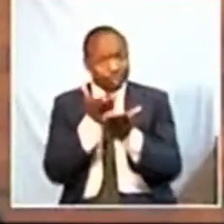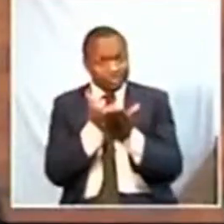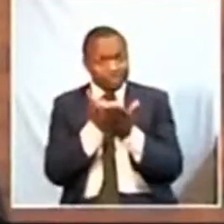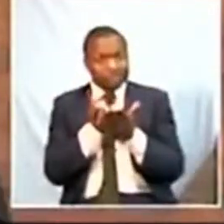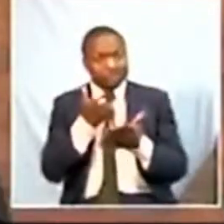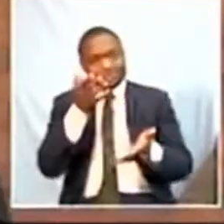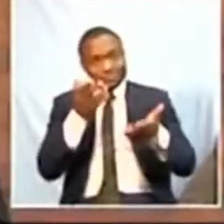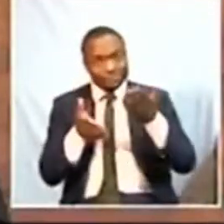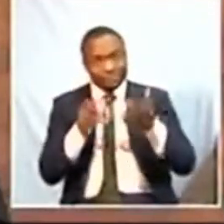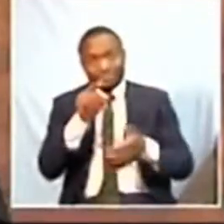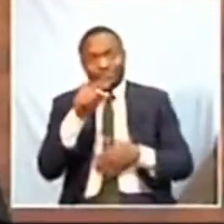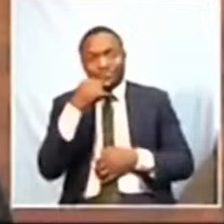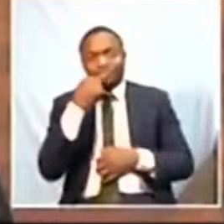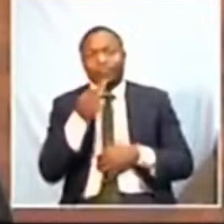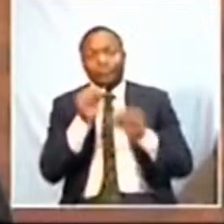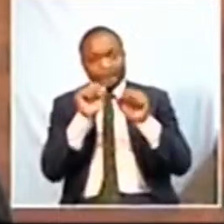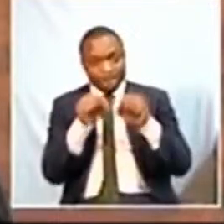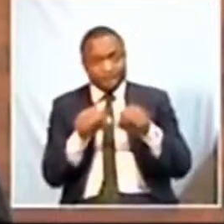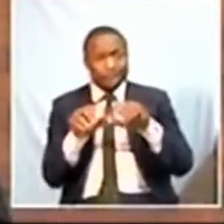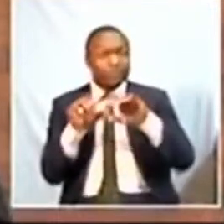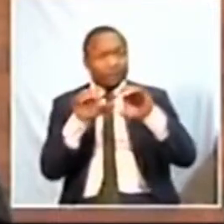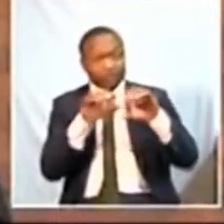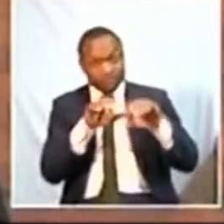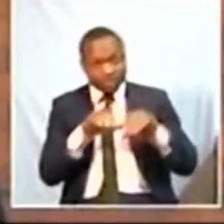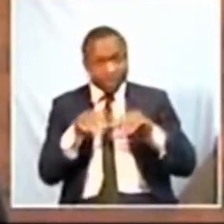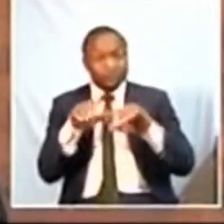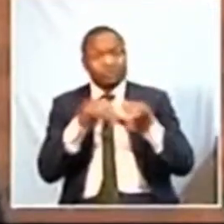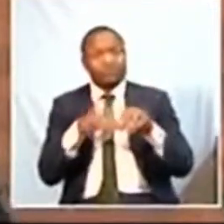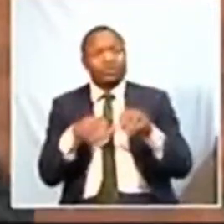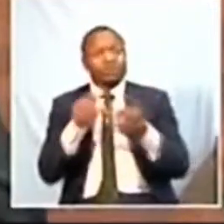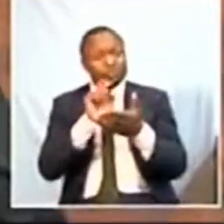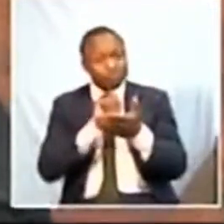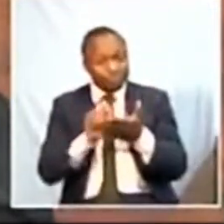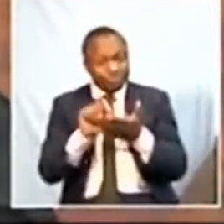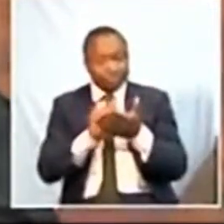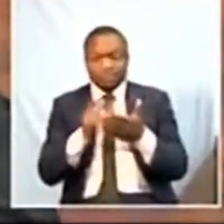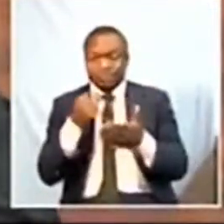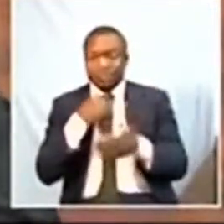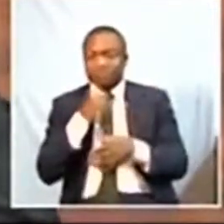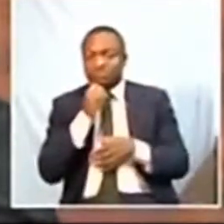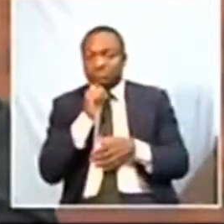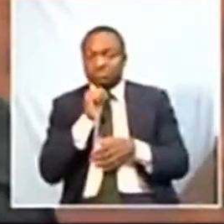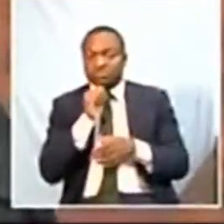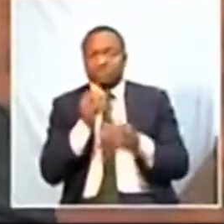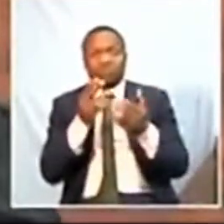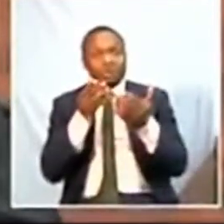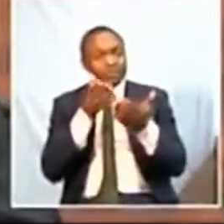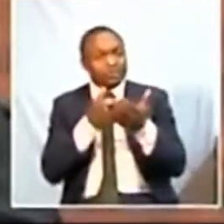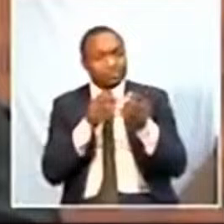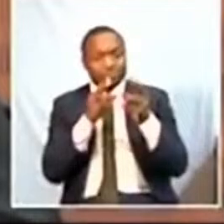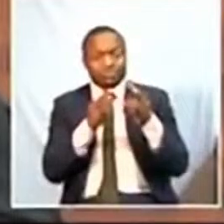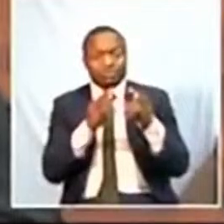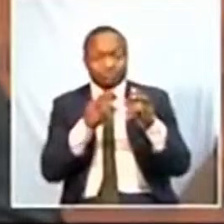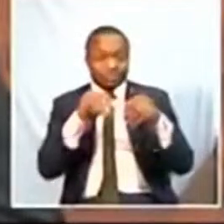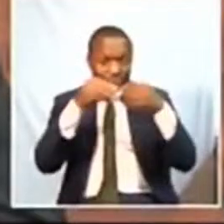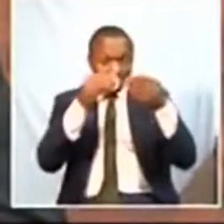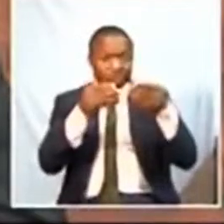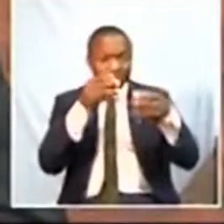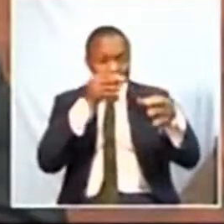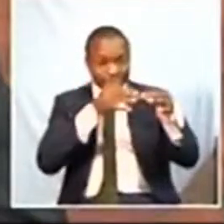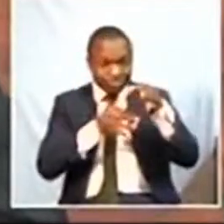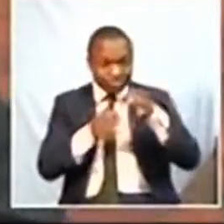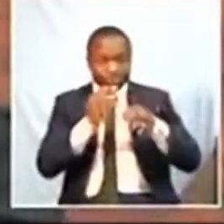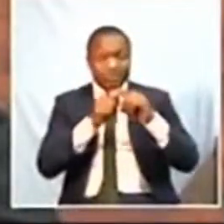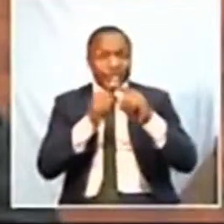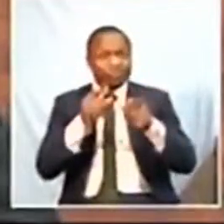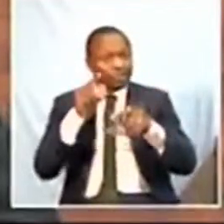Unless you insist, you can do a write-up that me, I don't want to go this way. I want this way, and give a justification. But through the